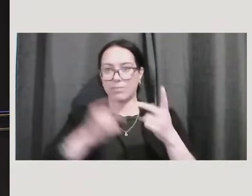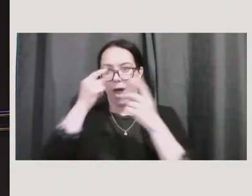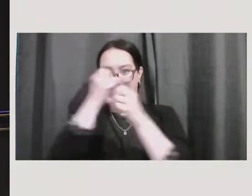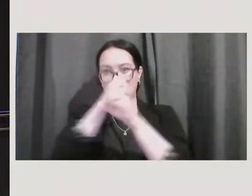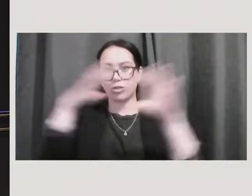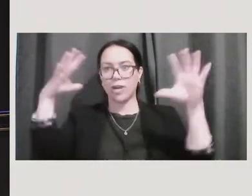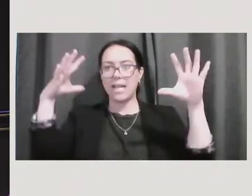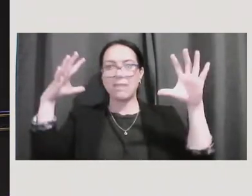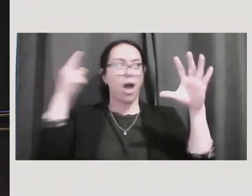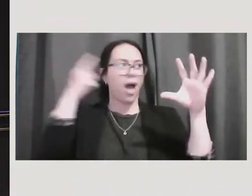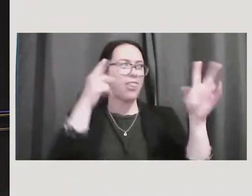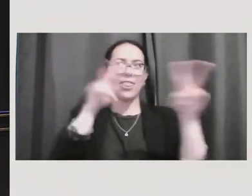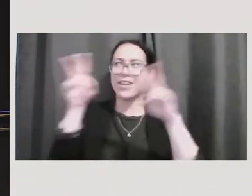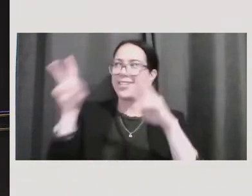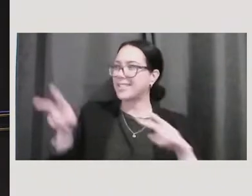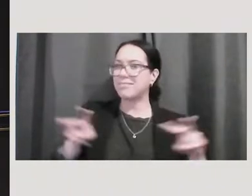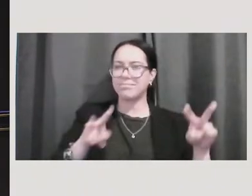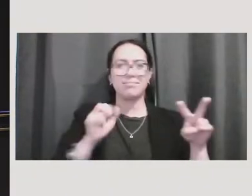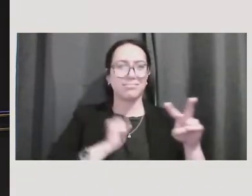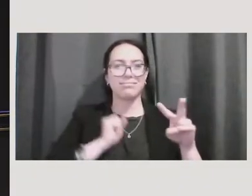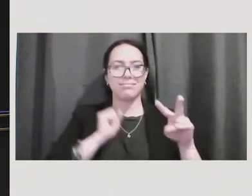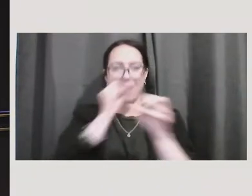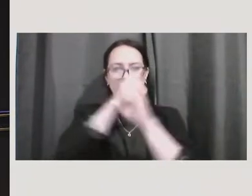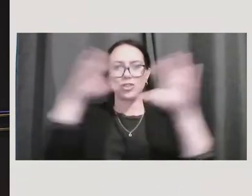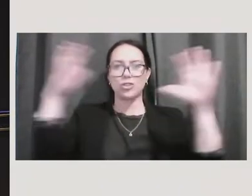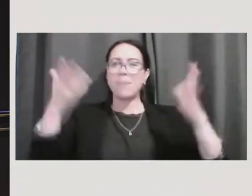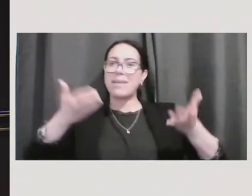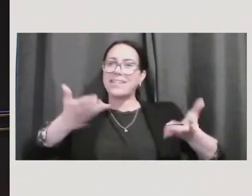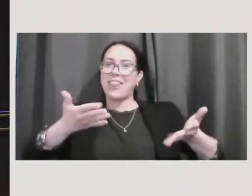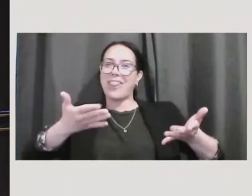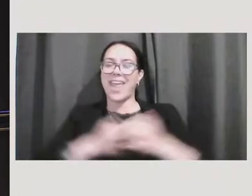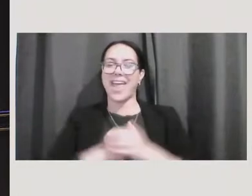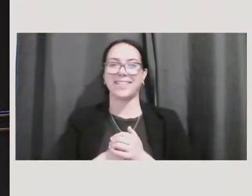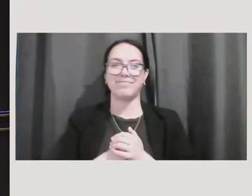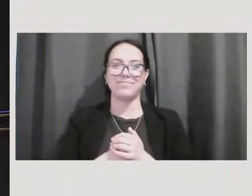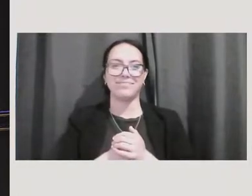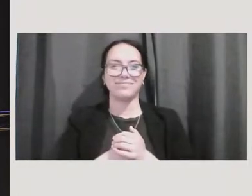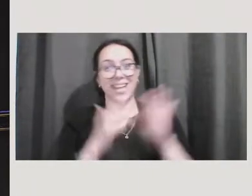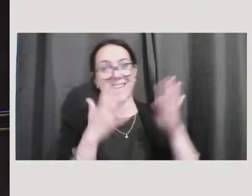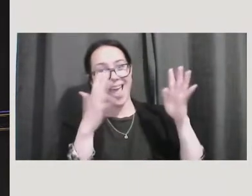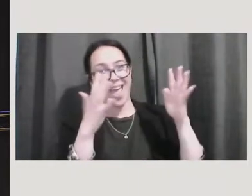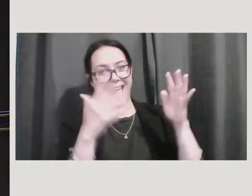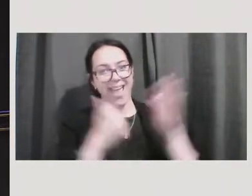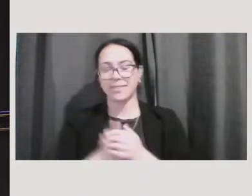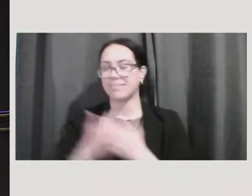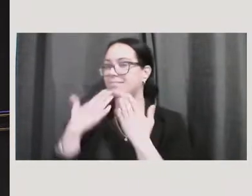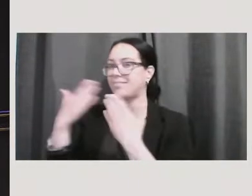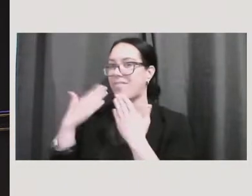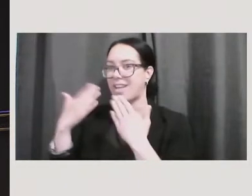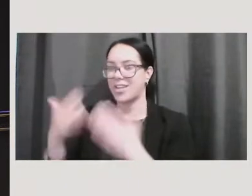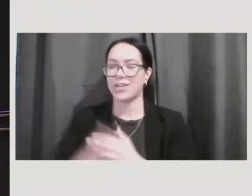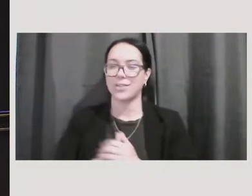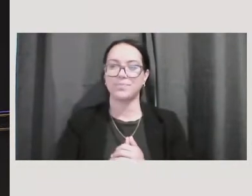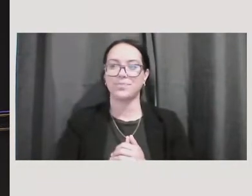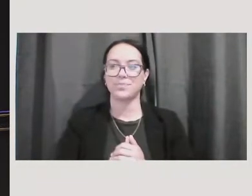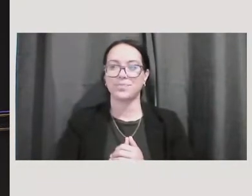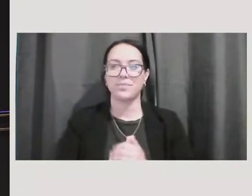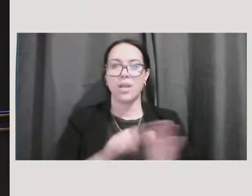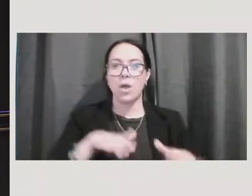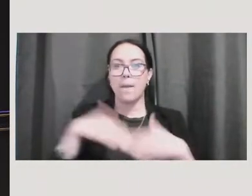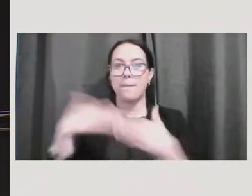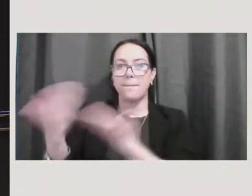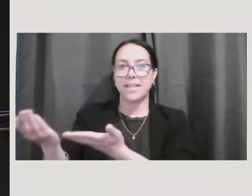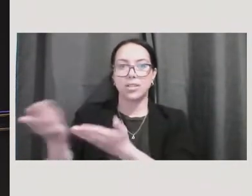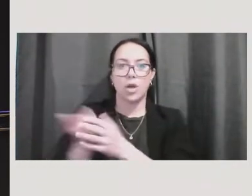has pretty much it's there yay thank you we'll pass it on to here